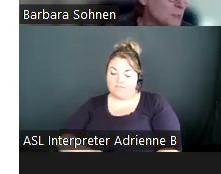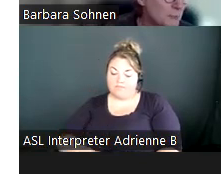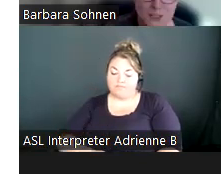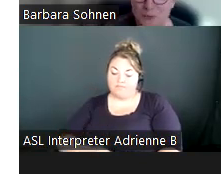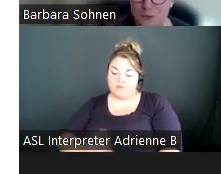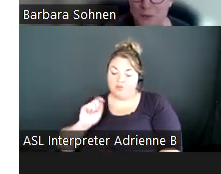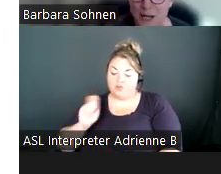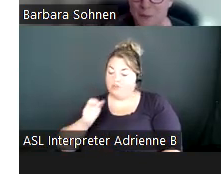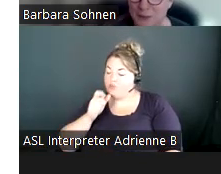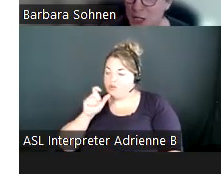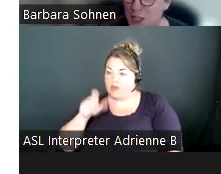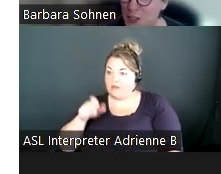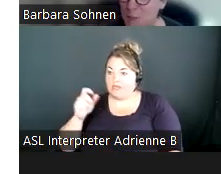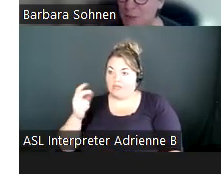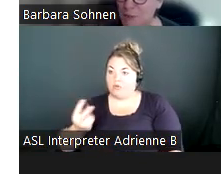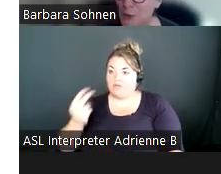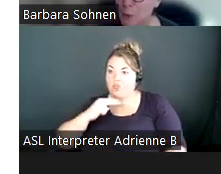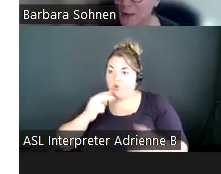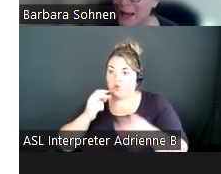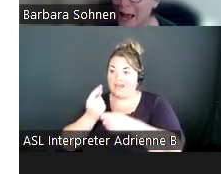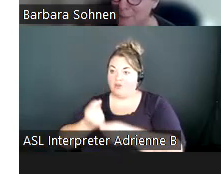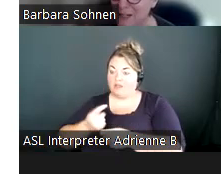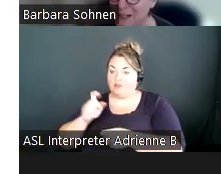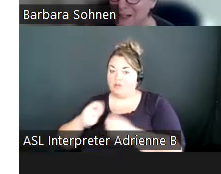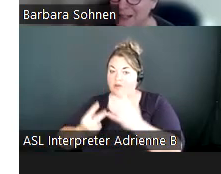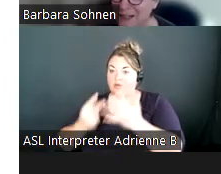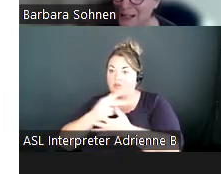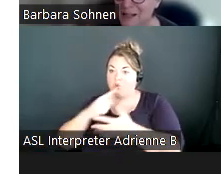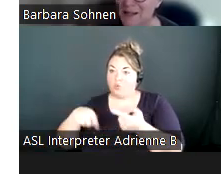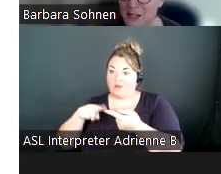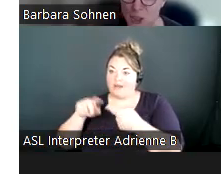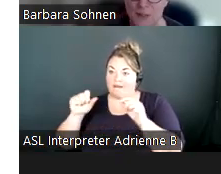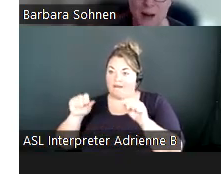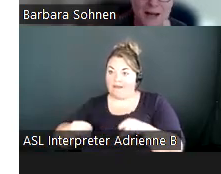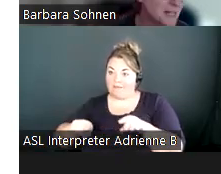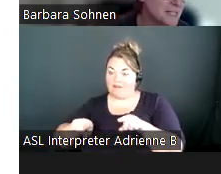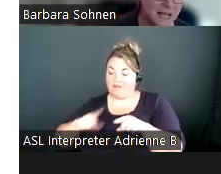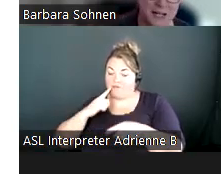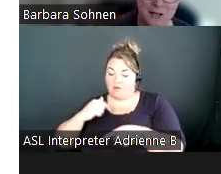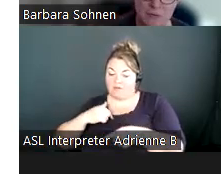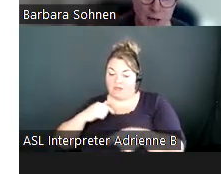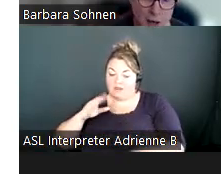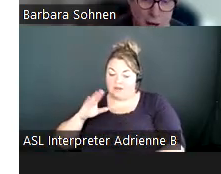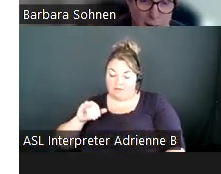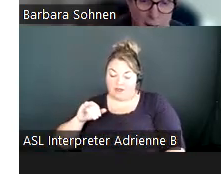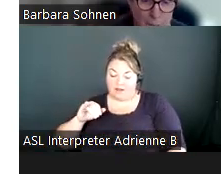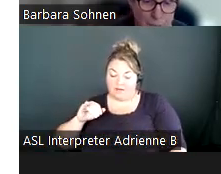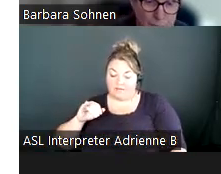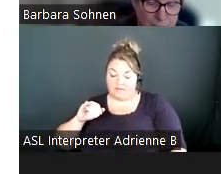changes shouldn't be just reviewed annually. Changes should be reviewed when they happen. And it should be by the executive